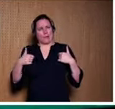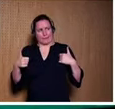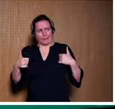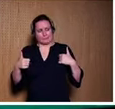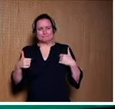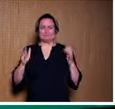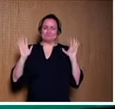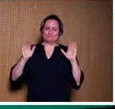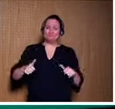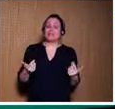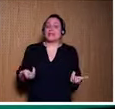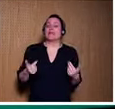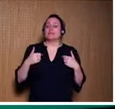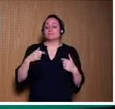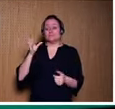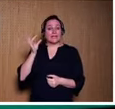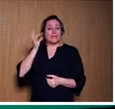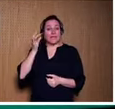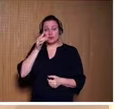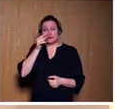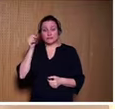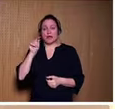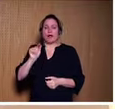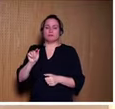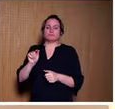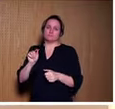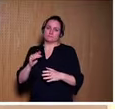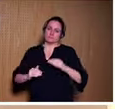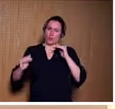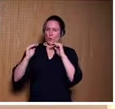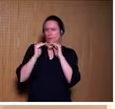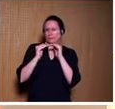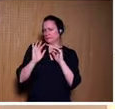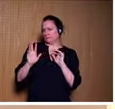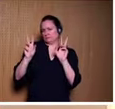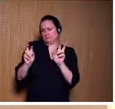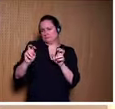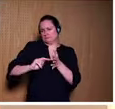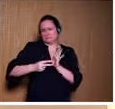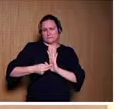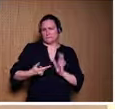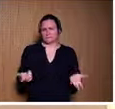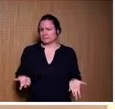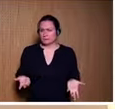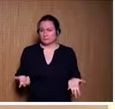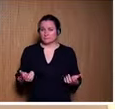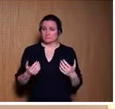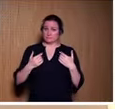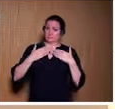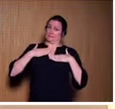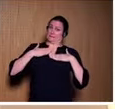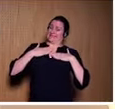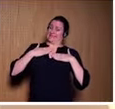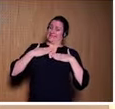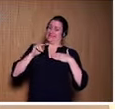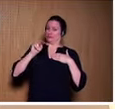start with what we mean by gender equality. Let's just put this back on the table in the room. For me, it means simply,